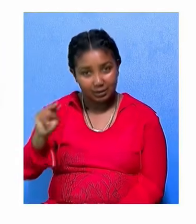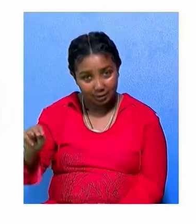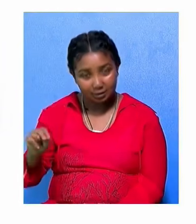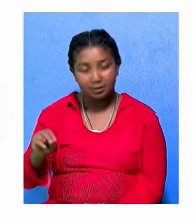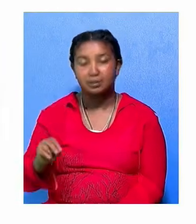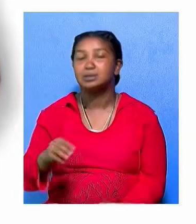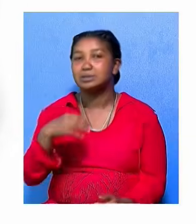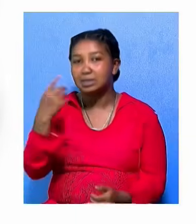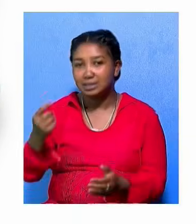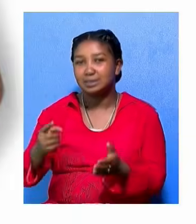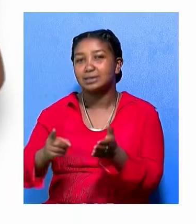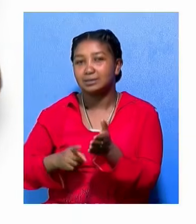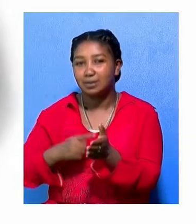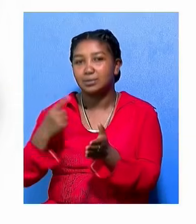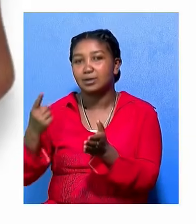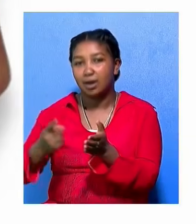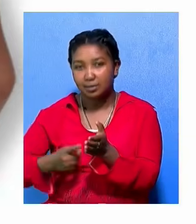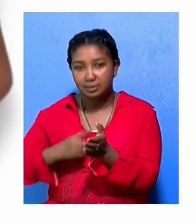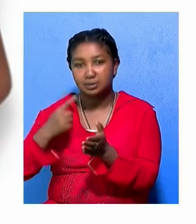Sometimes.